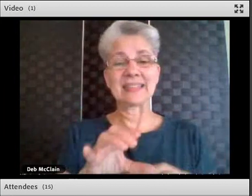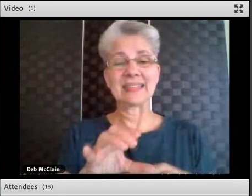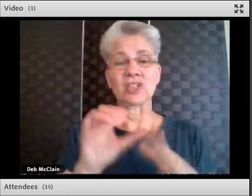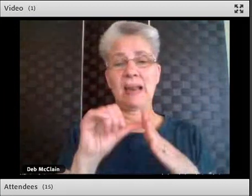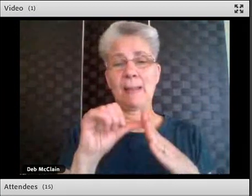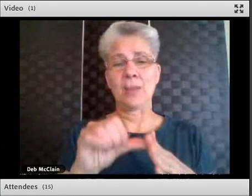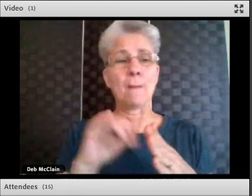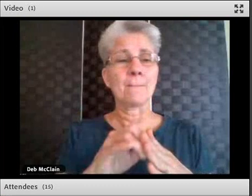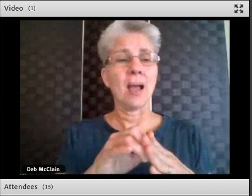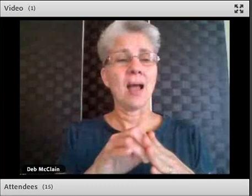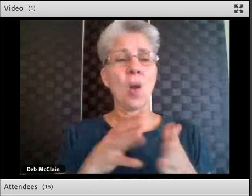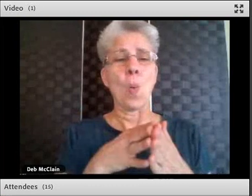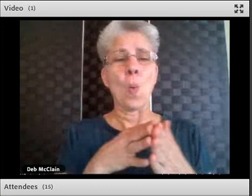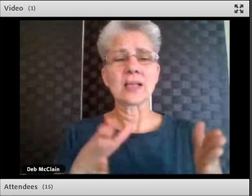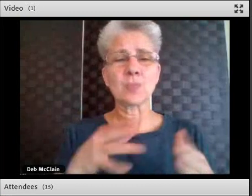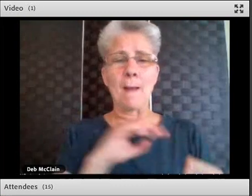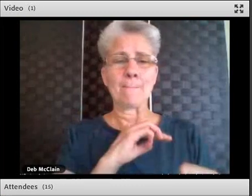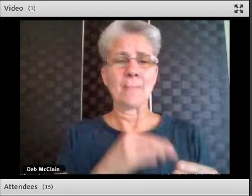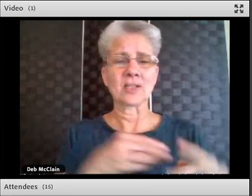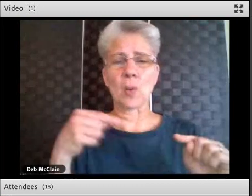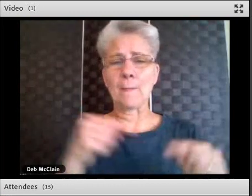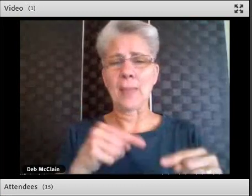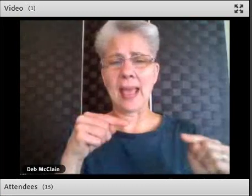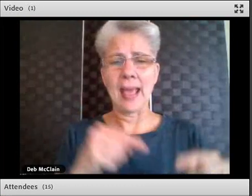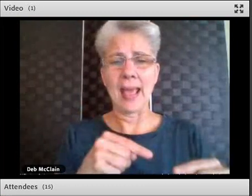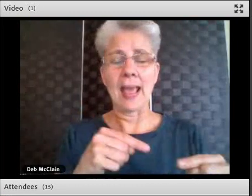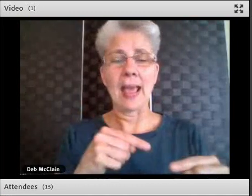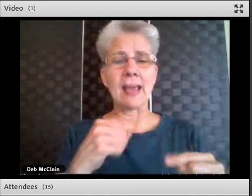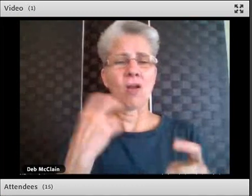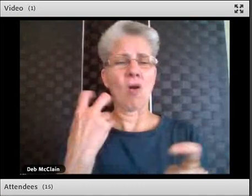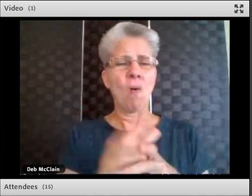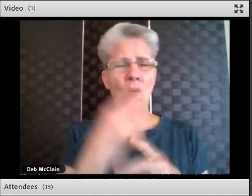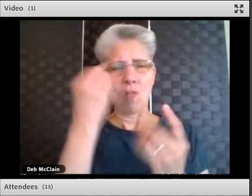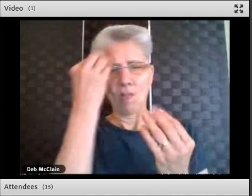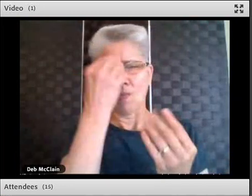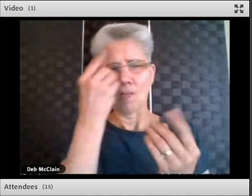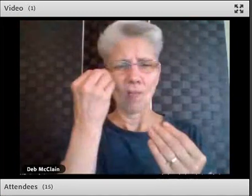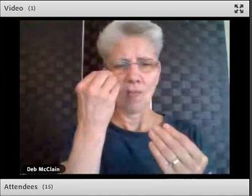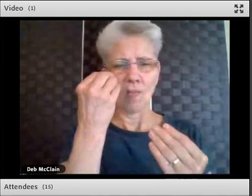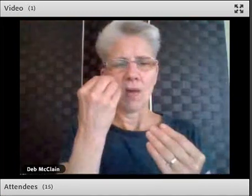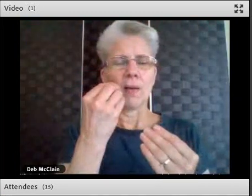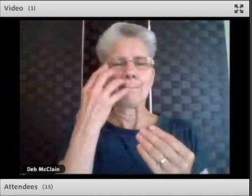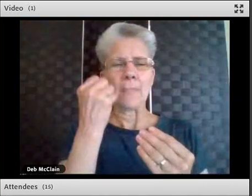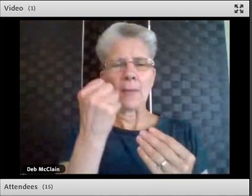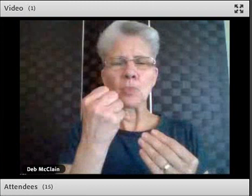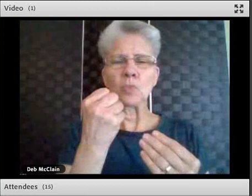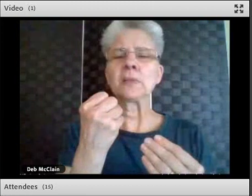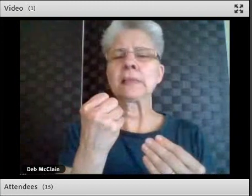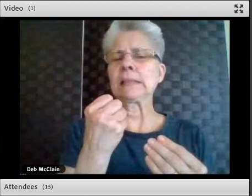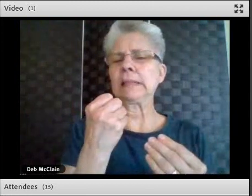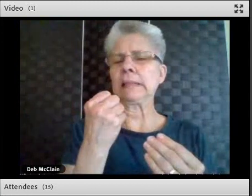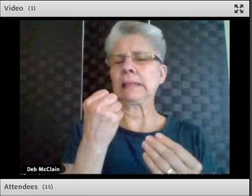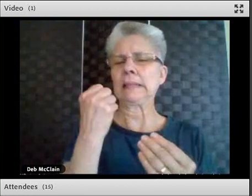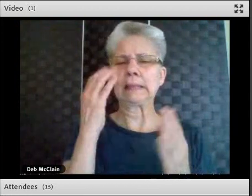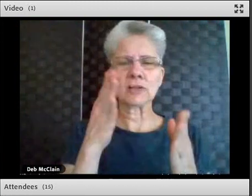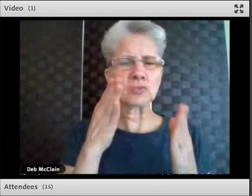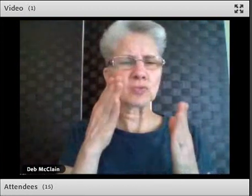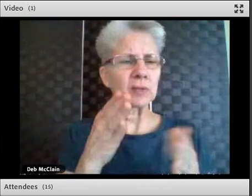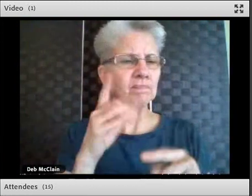highlighted by severe widespread muscle and joint pain, cognitive difficulties, primarily, I think,